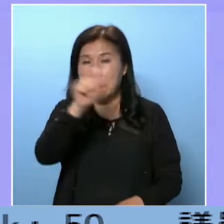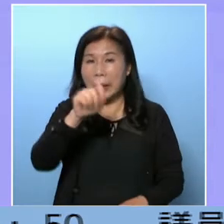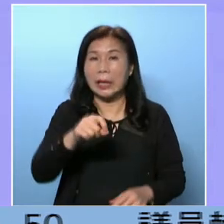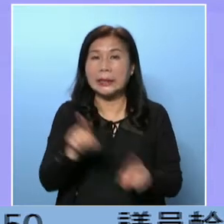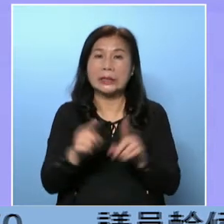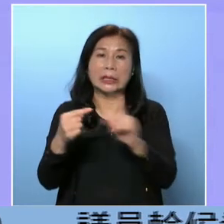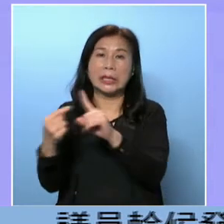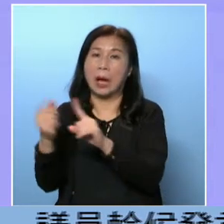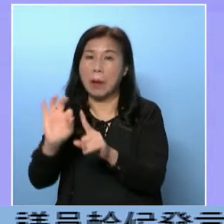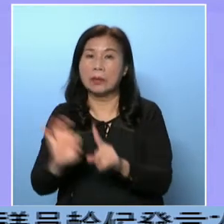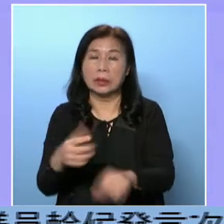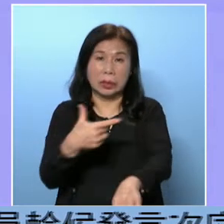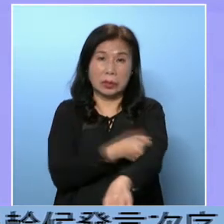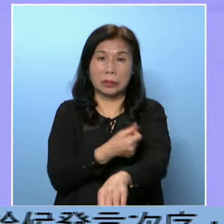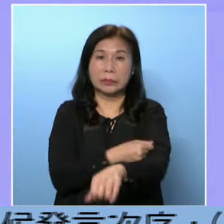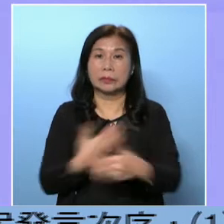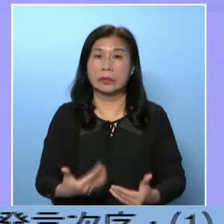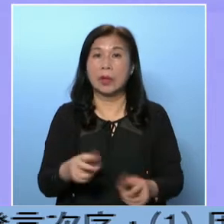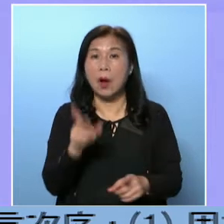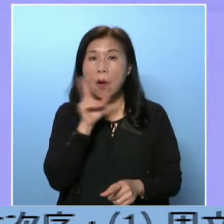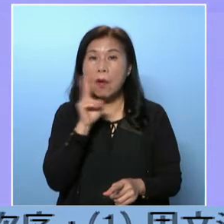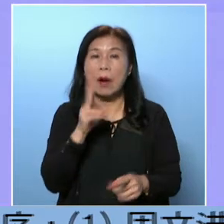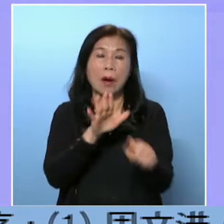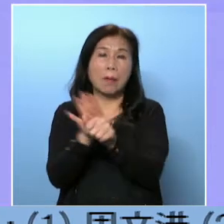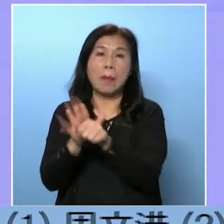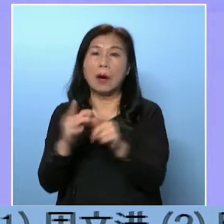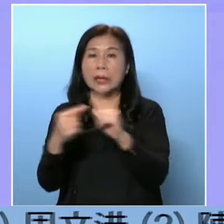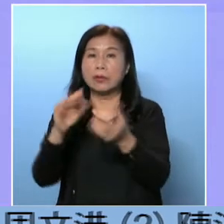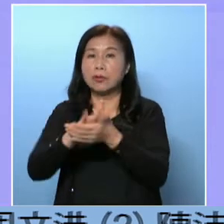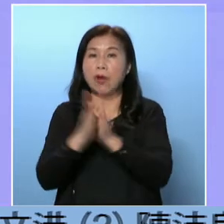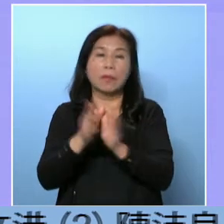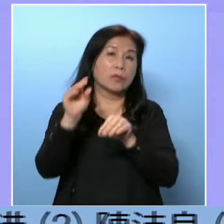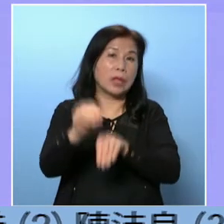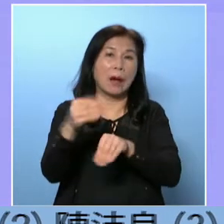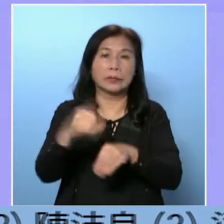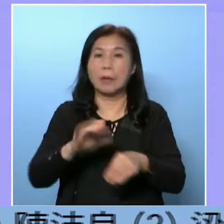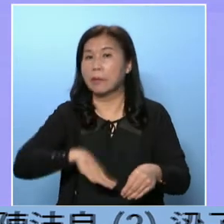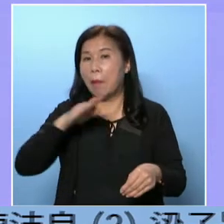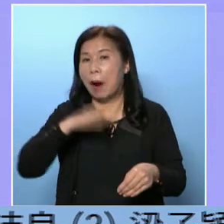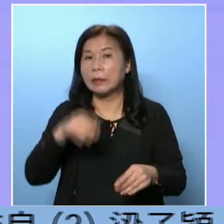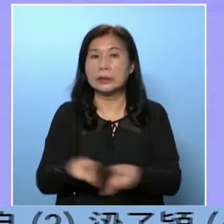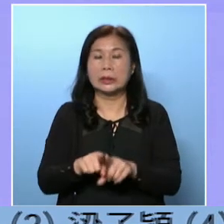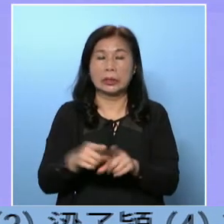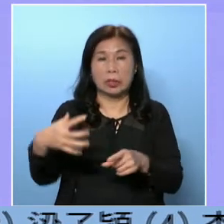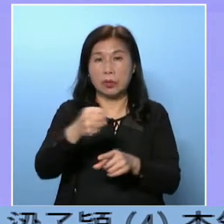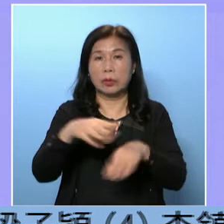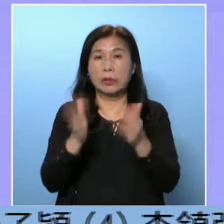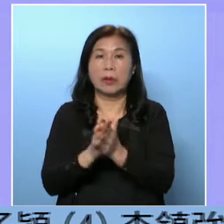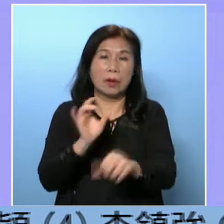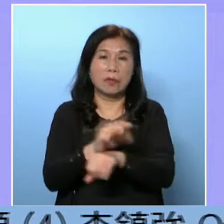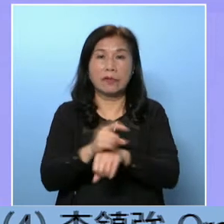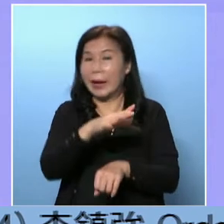and children is low. And secondly, we don't have enough people to help. Now, the government